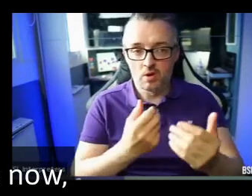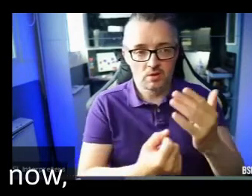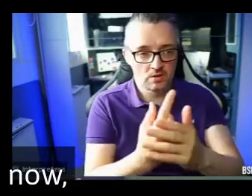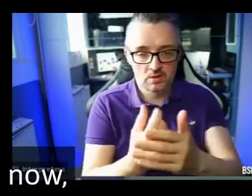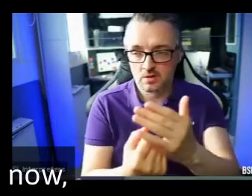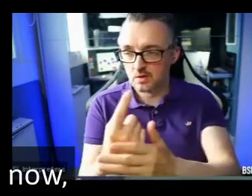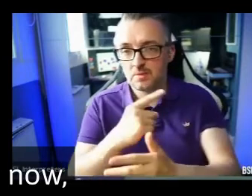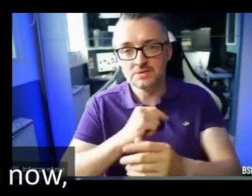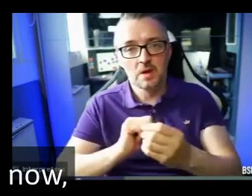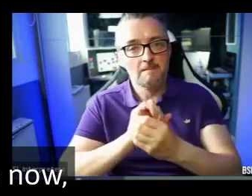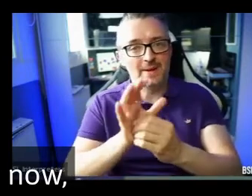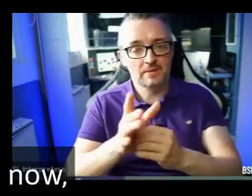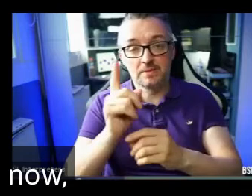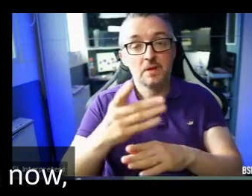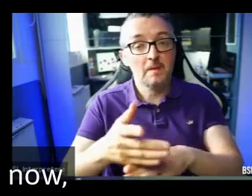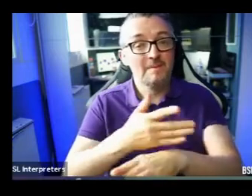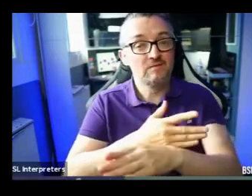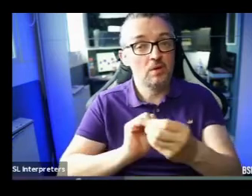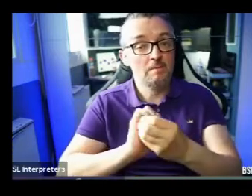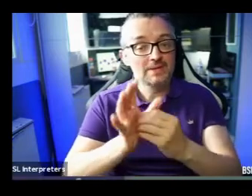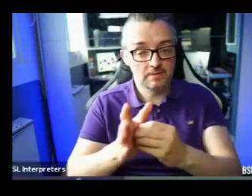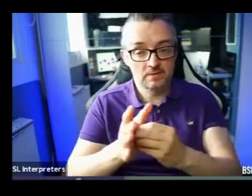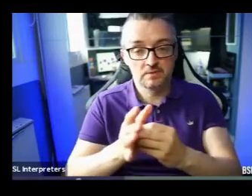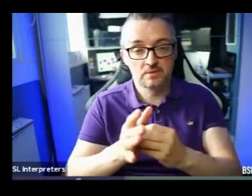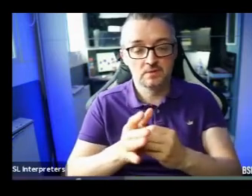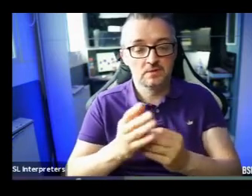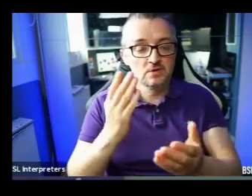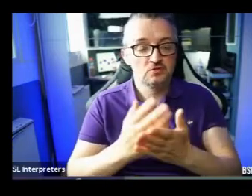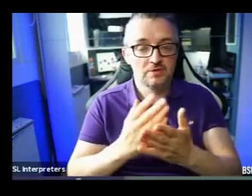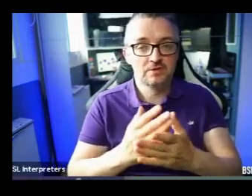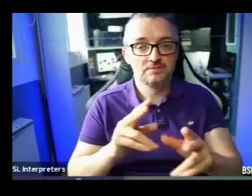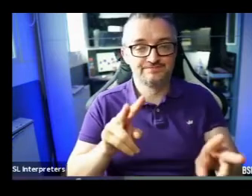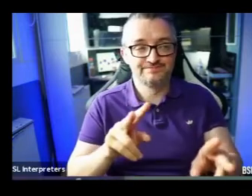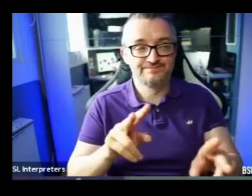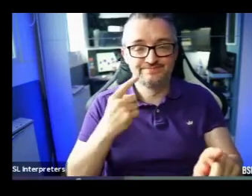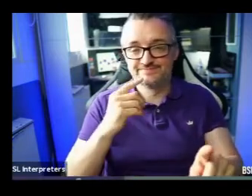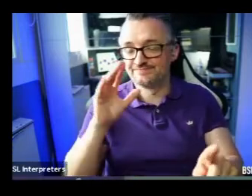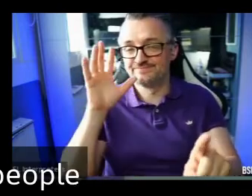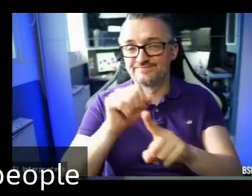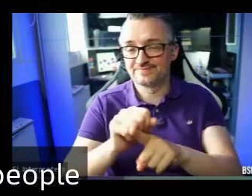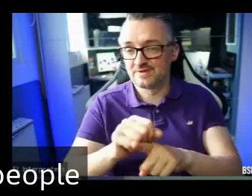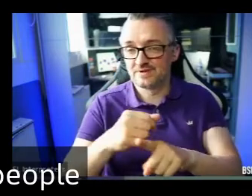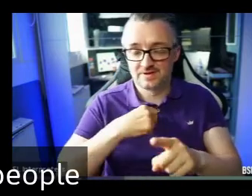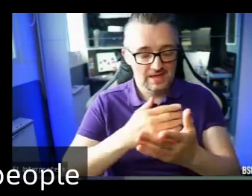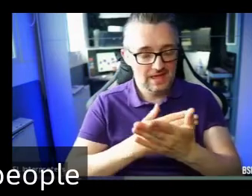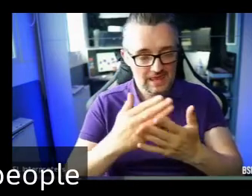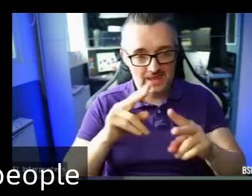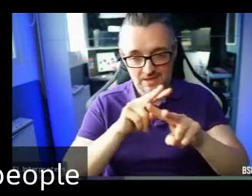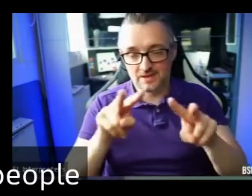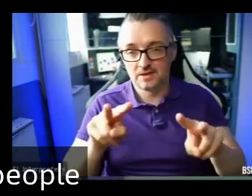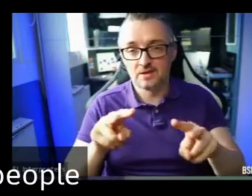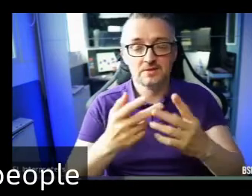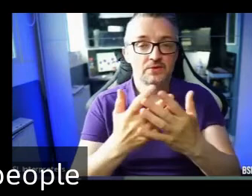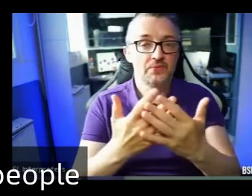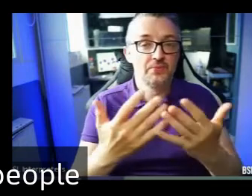more now, as a result of the pandemic. But prior to the pandemic, it was very obvious and very clear to us